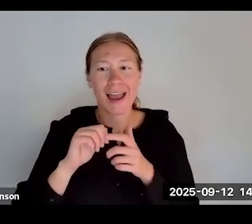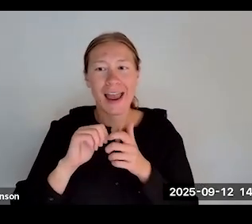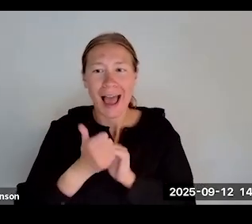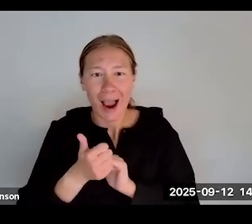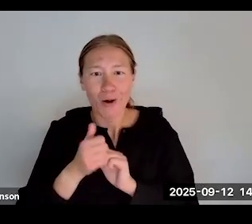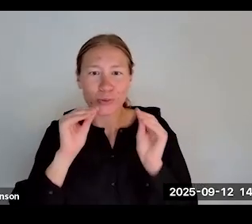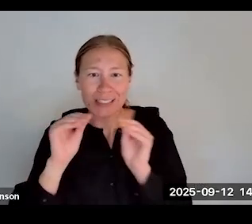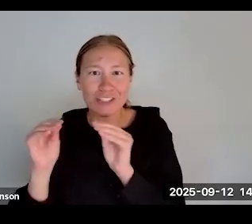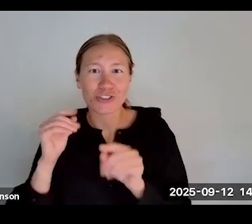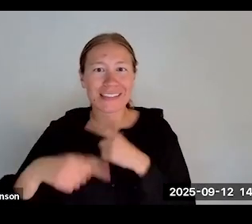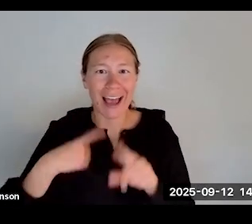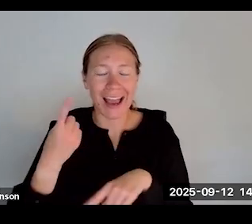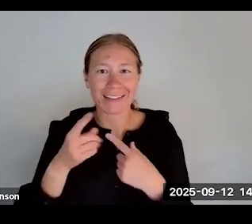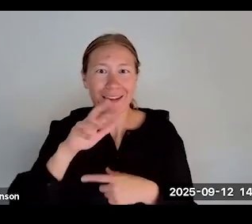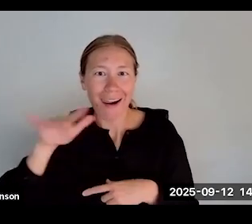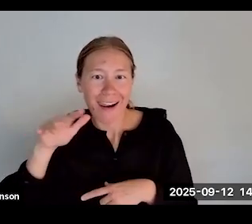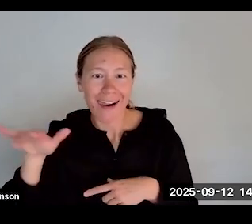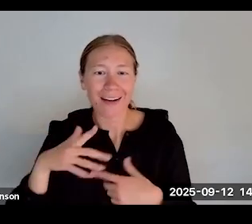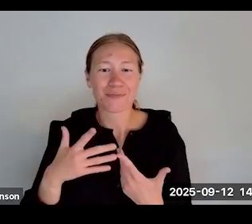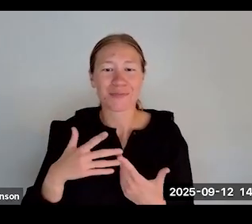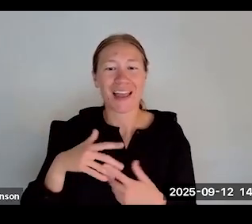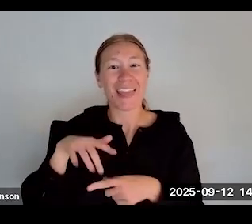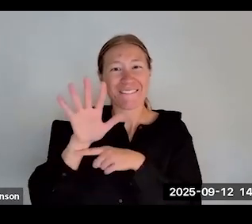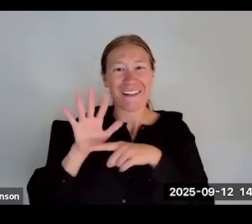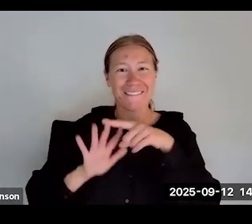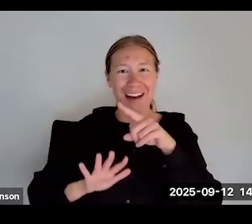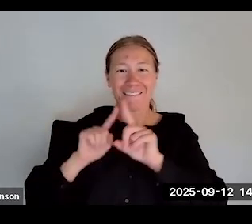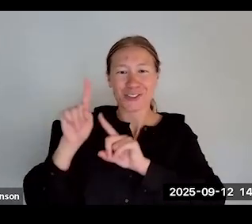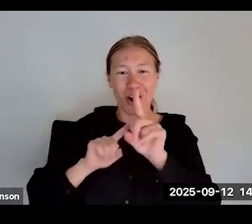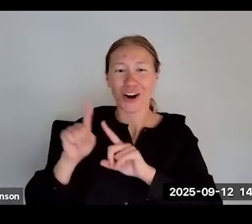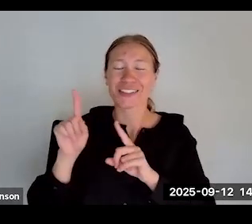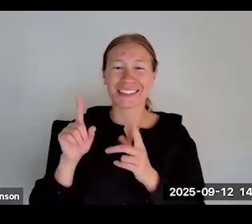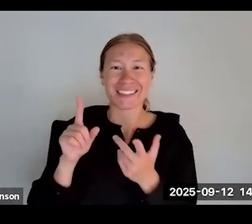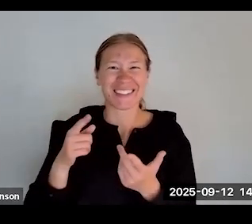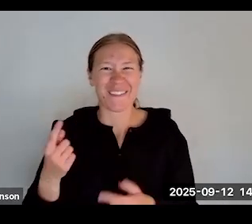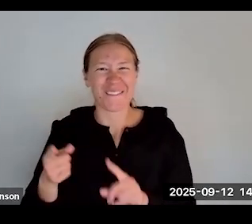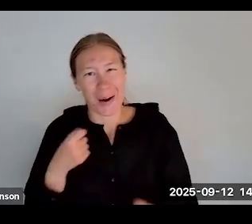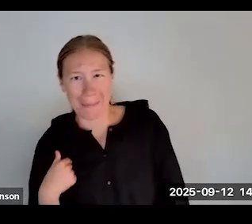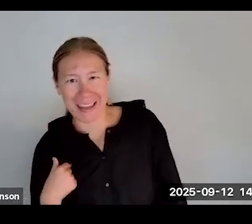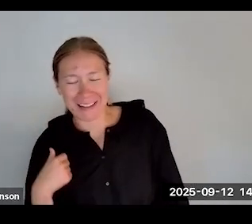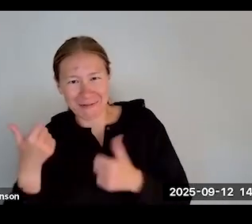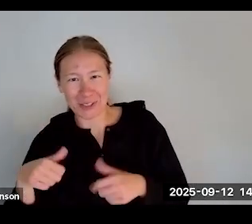5-star rating on Goodreads. Okay, there's only one review and it was me, but still.